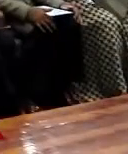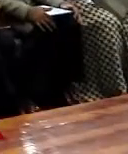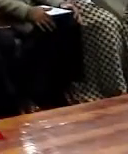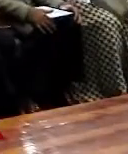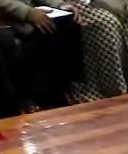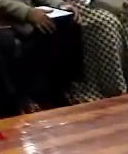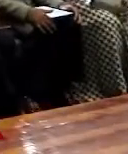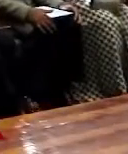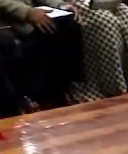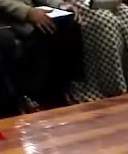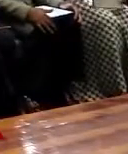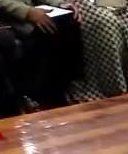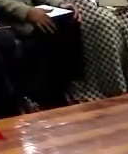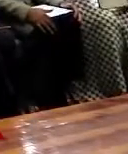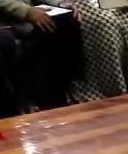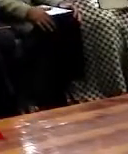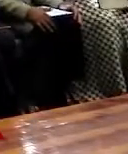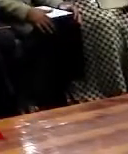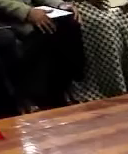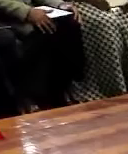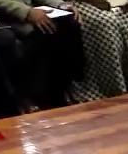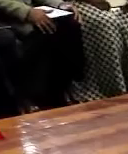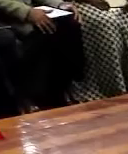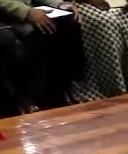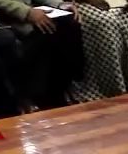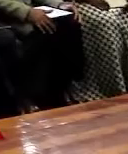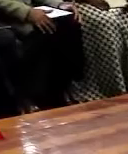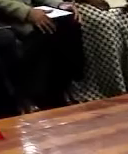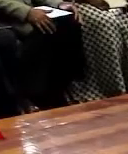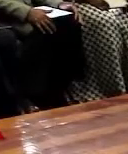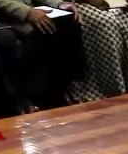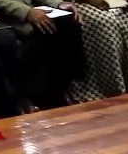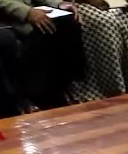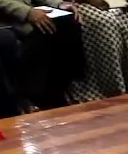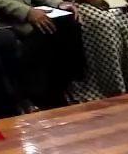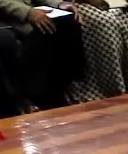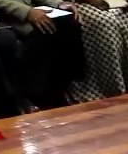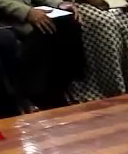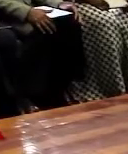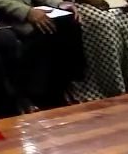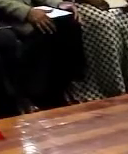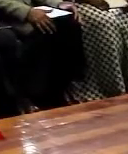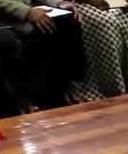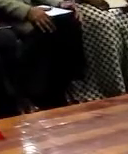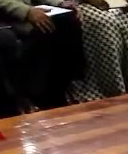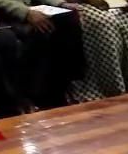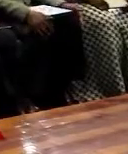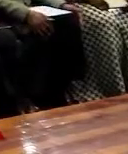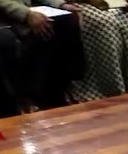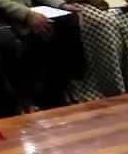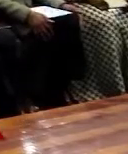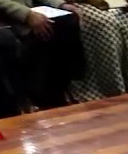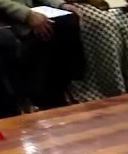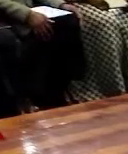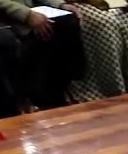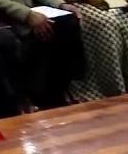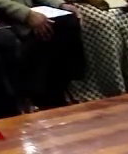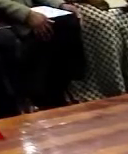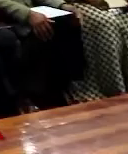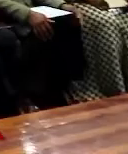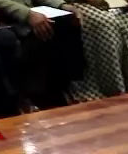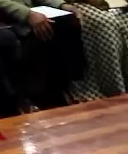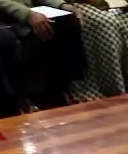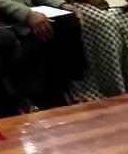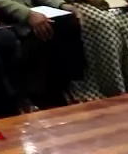Okay, thanks a lot, Ms. Poso. I don't know what you did, because previously it would be one fraction clapping, another